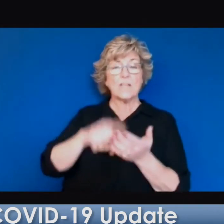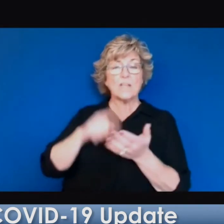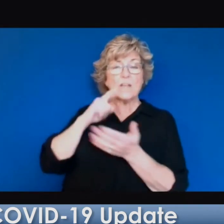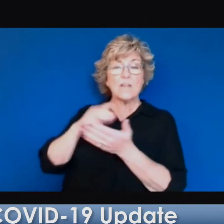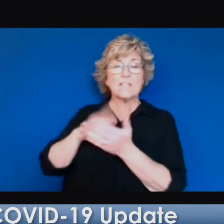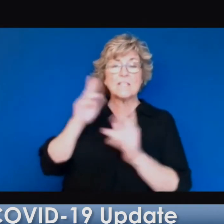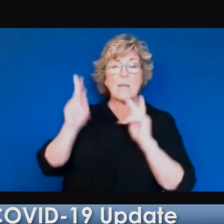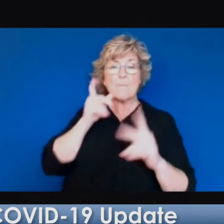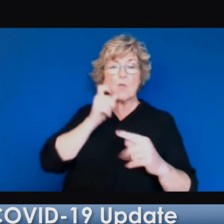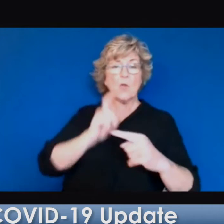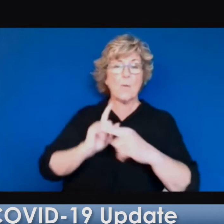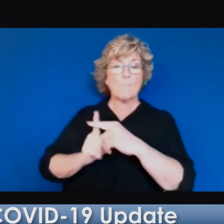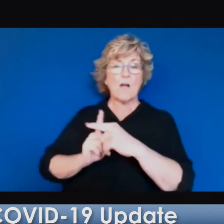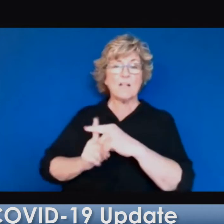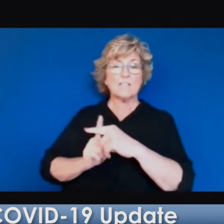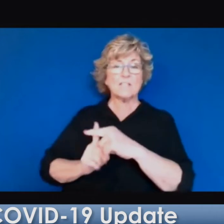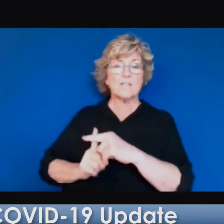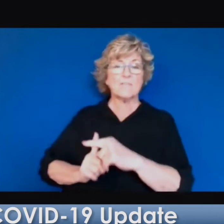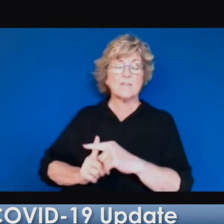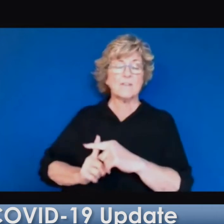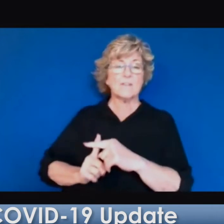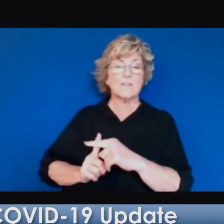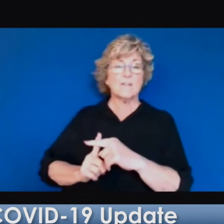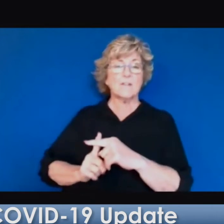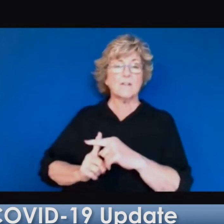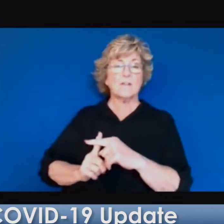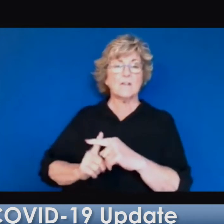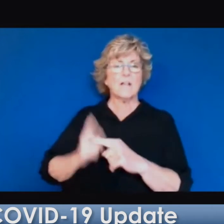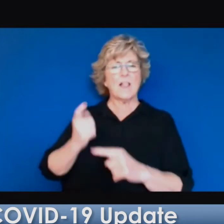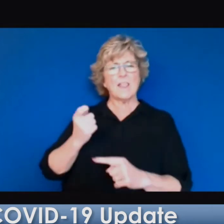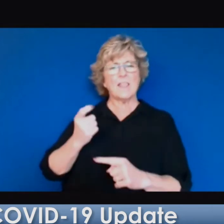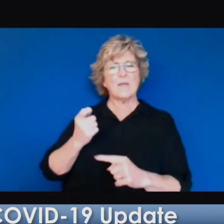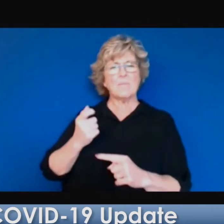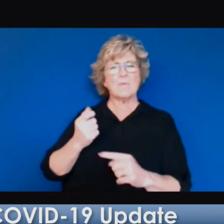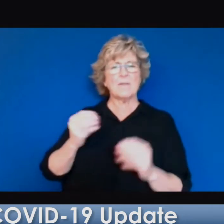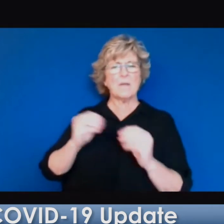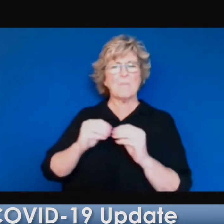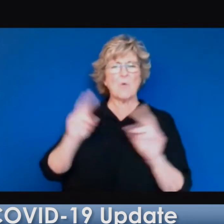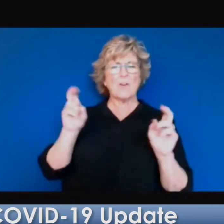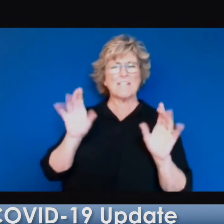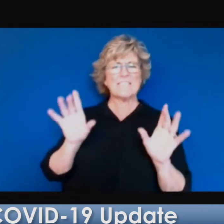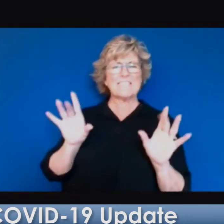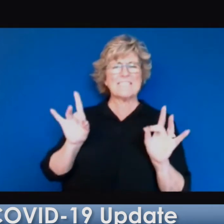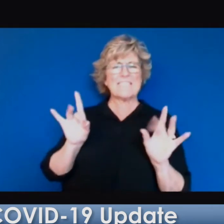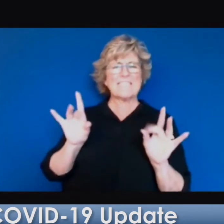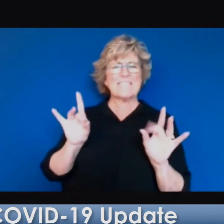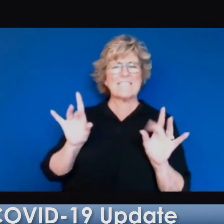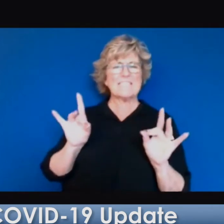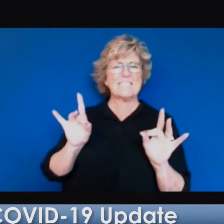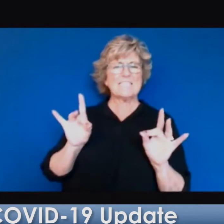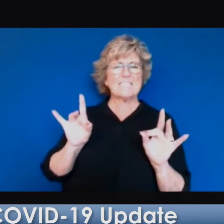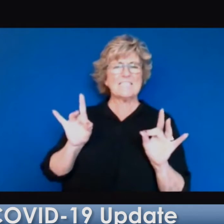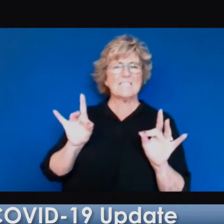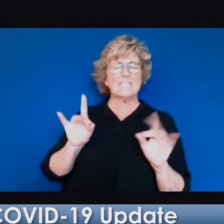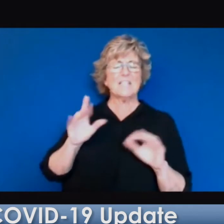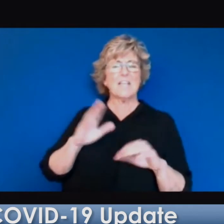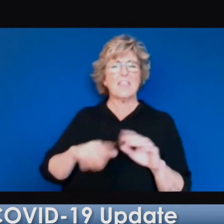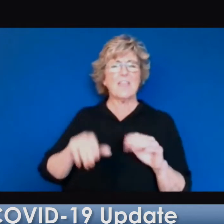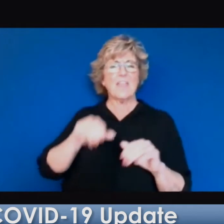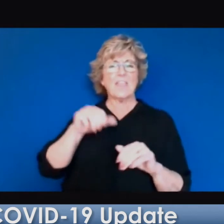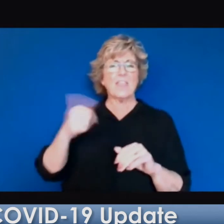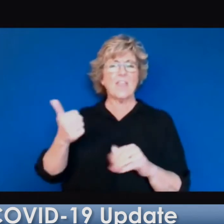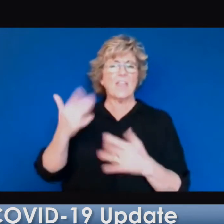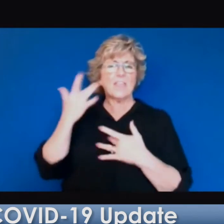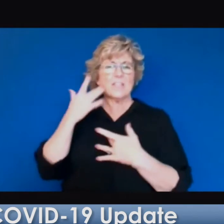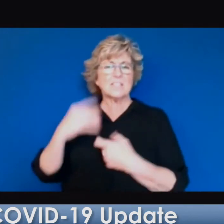who test positive, the way I like to think of it is it's a little bit more sticky than the COVID virus that we've